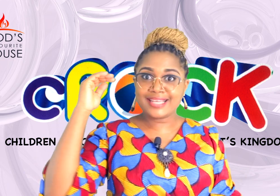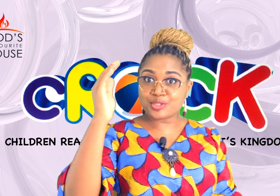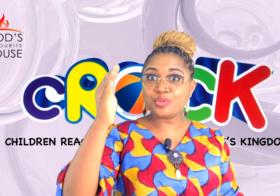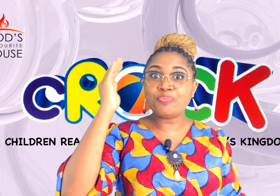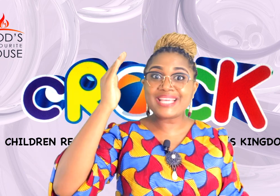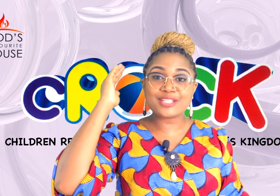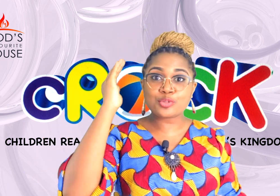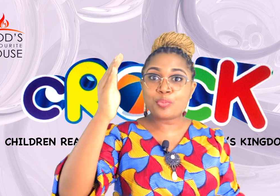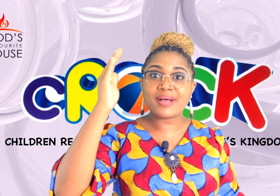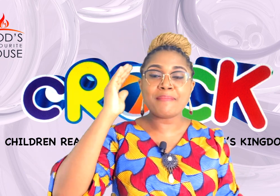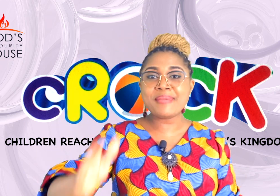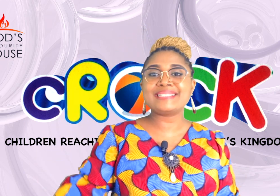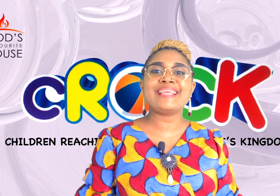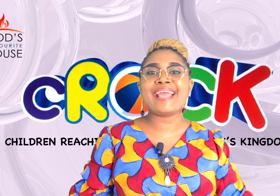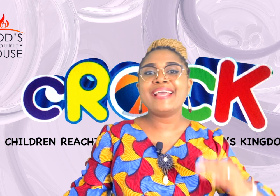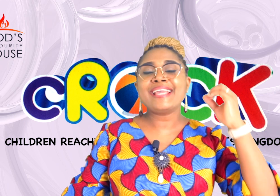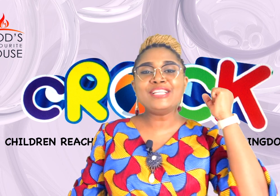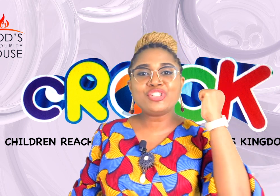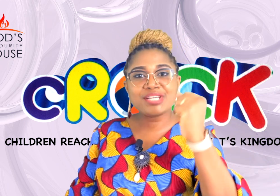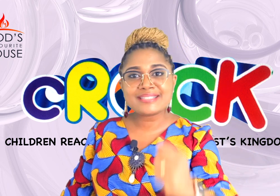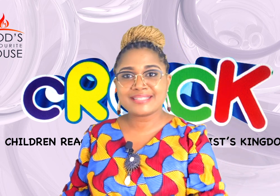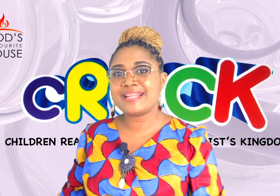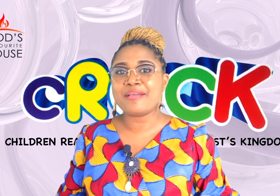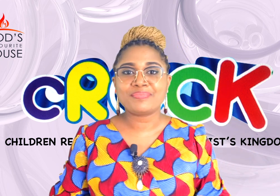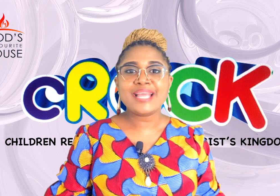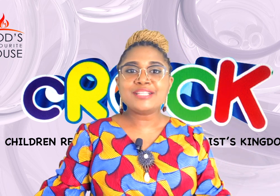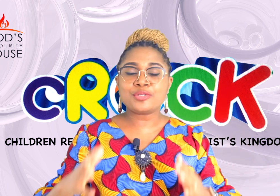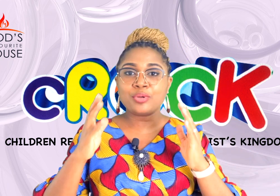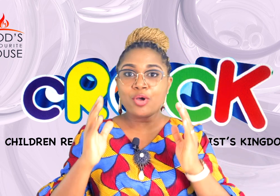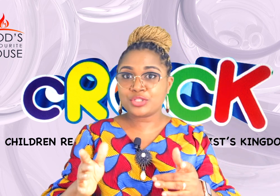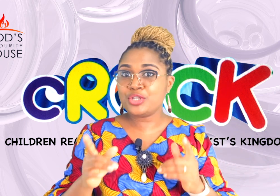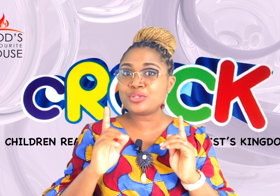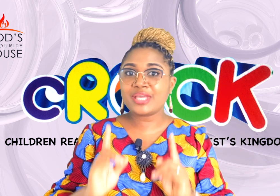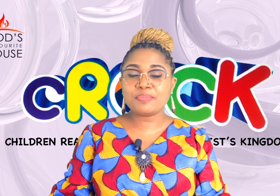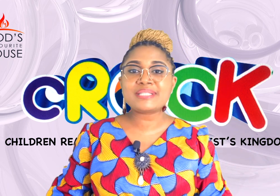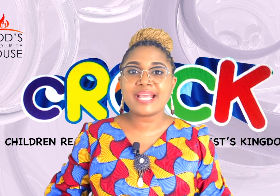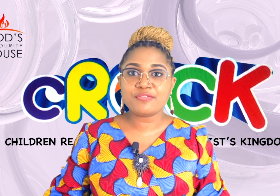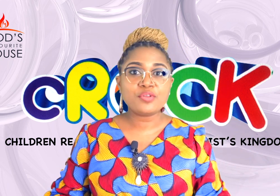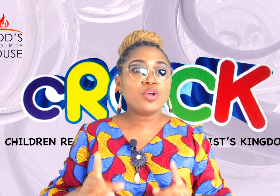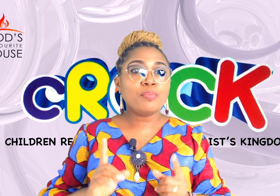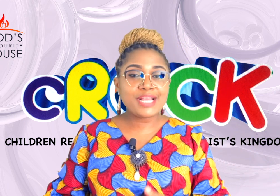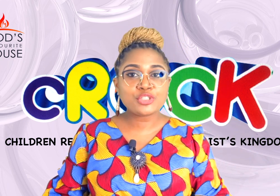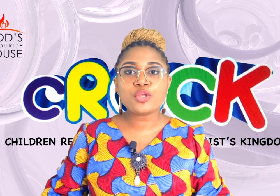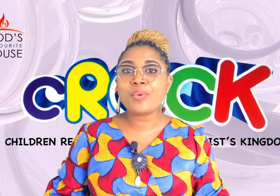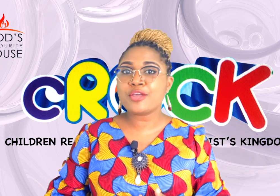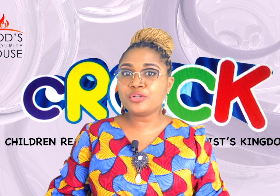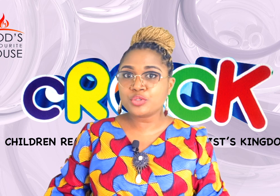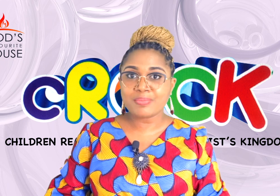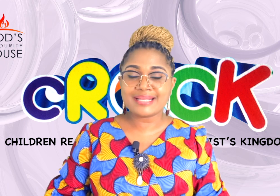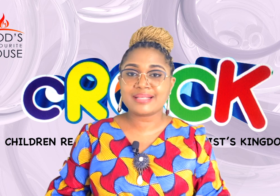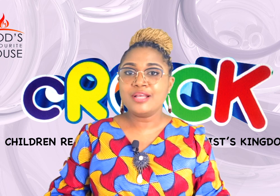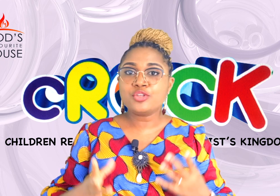and it will be a super amazing year in Jesus' name. So continue to keep safe. Make sure you